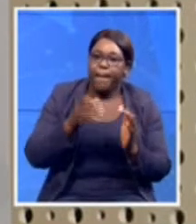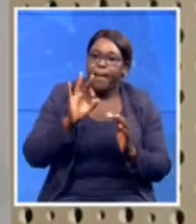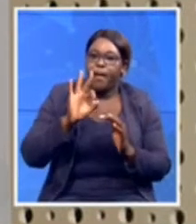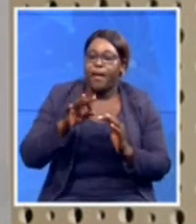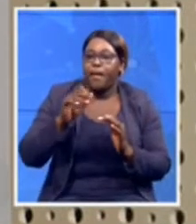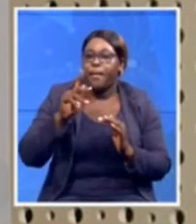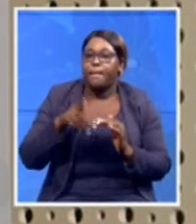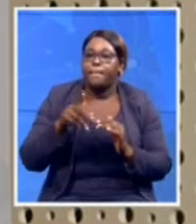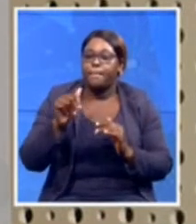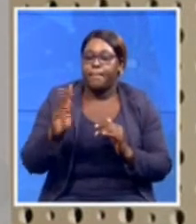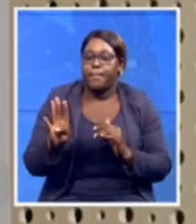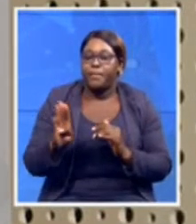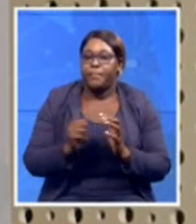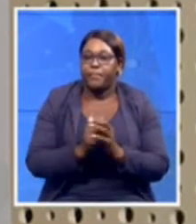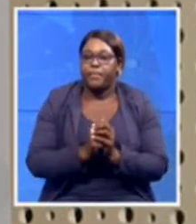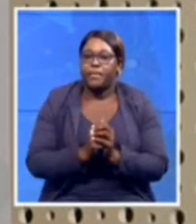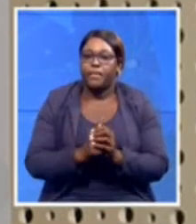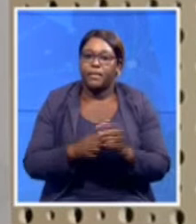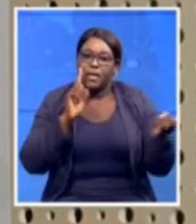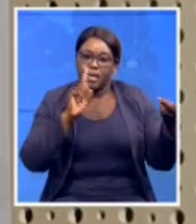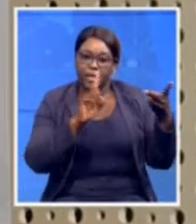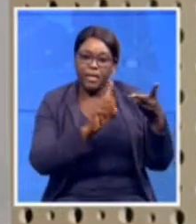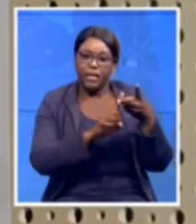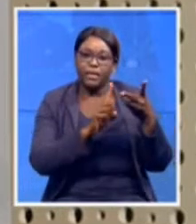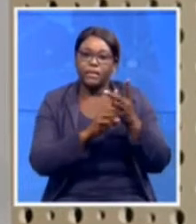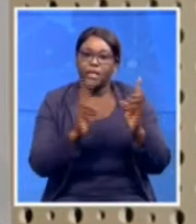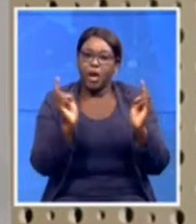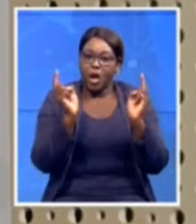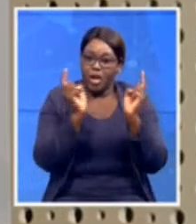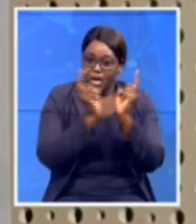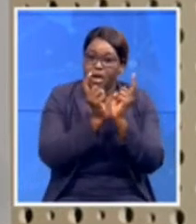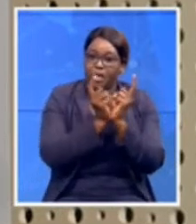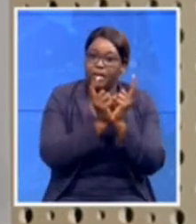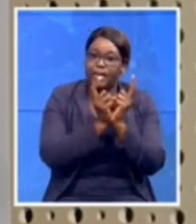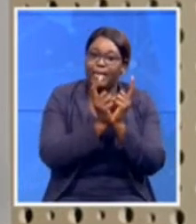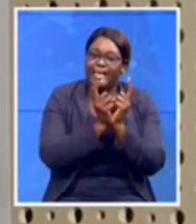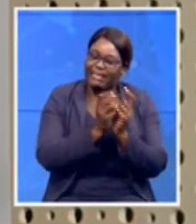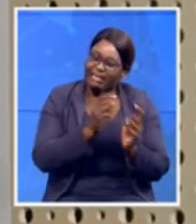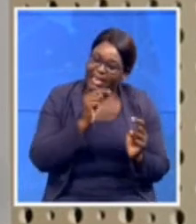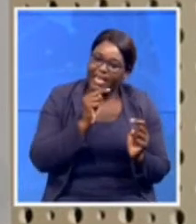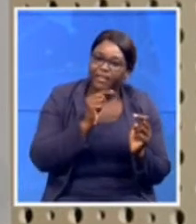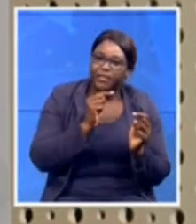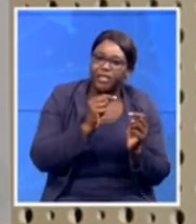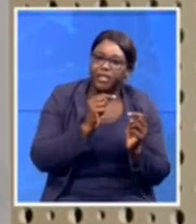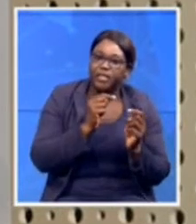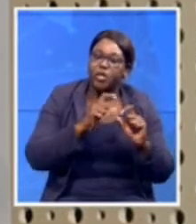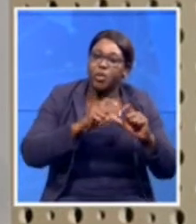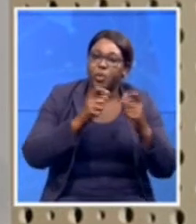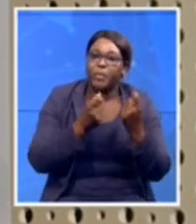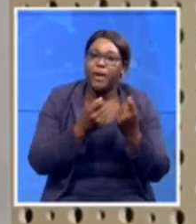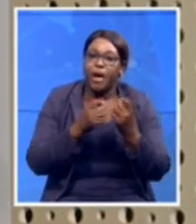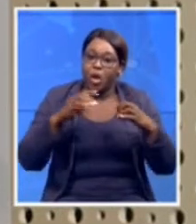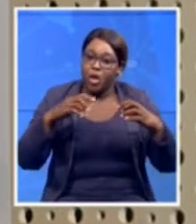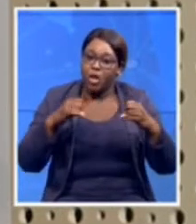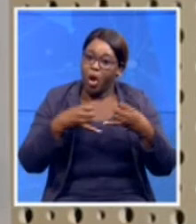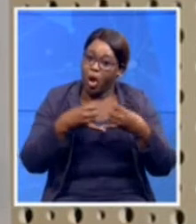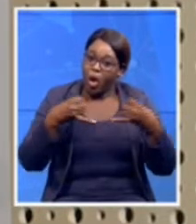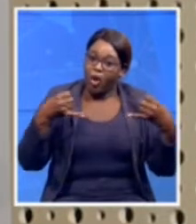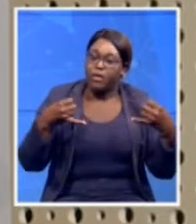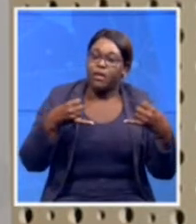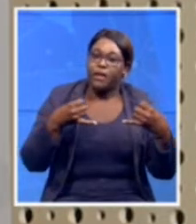emphasize, is the distinction between commercial online distributors and non-commercial